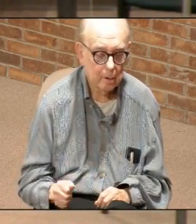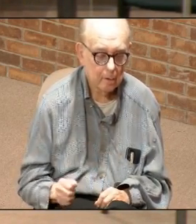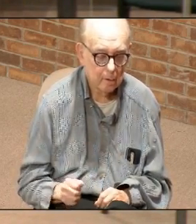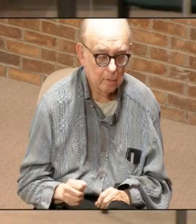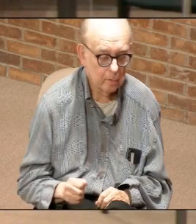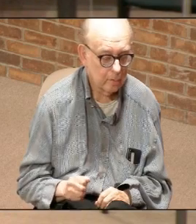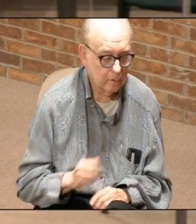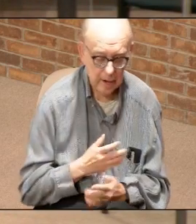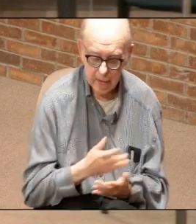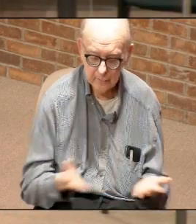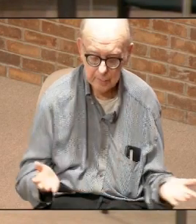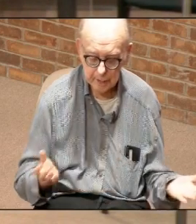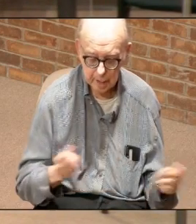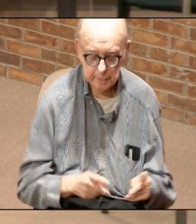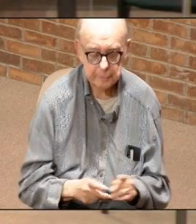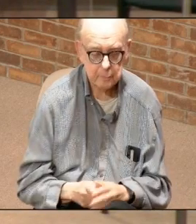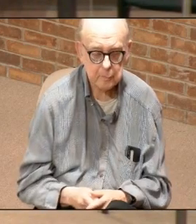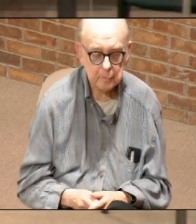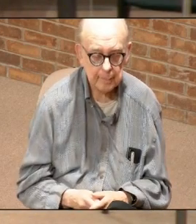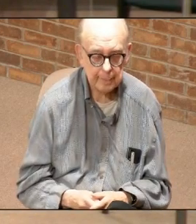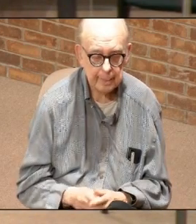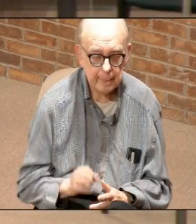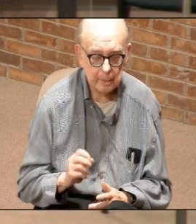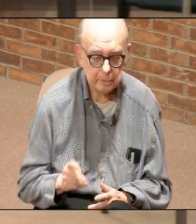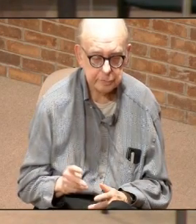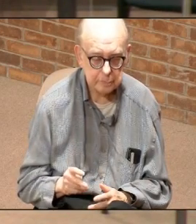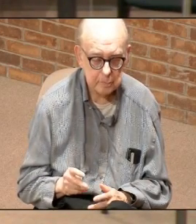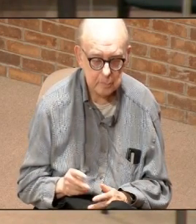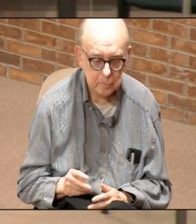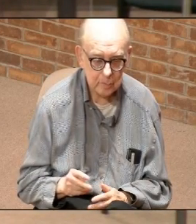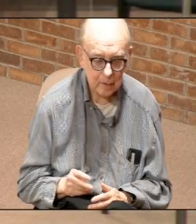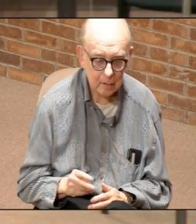Across the board, everybody does now. Okay?